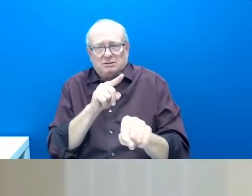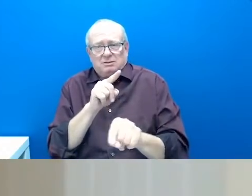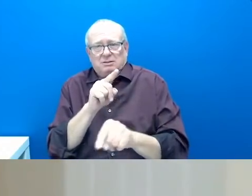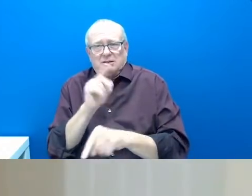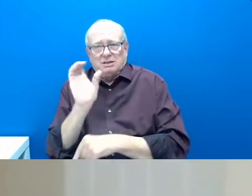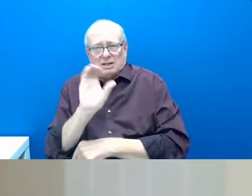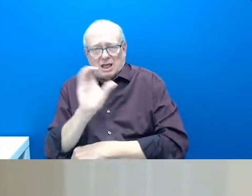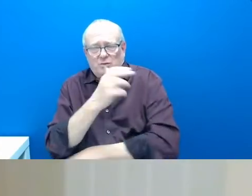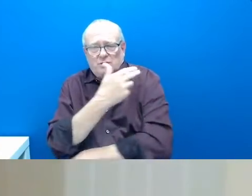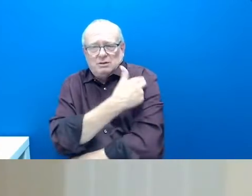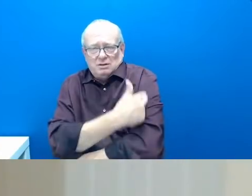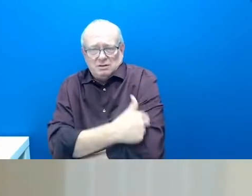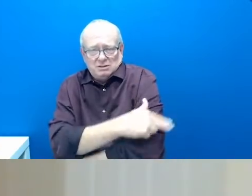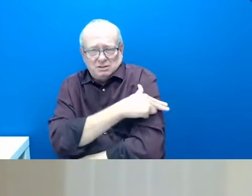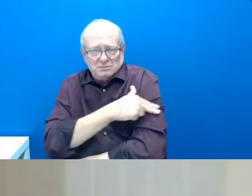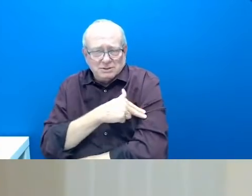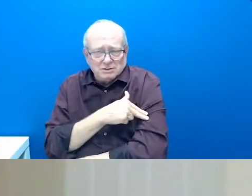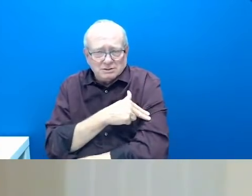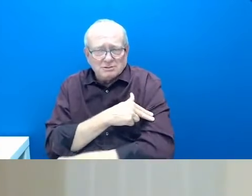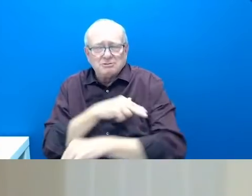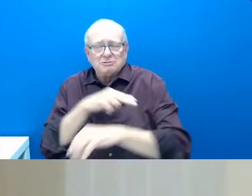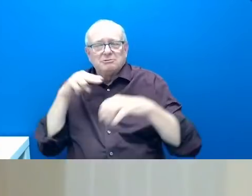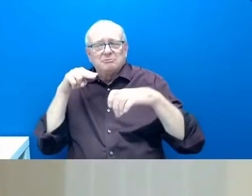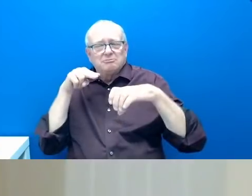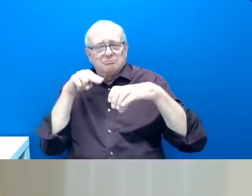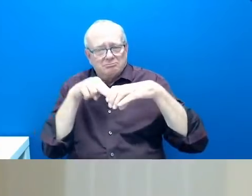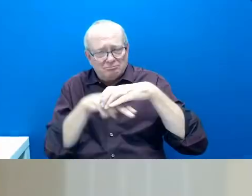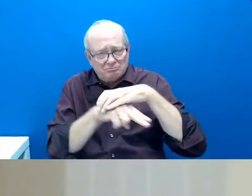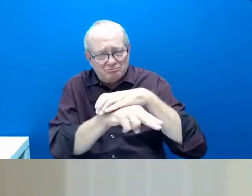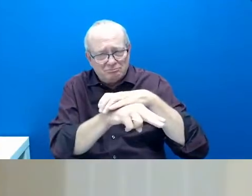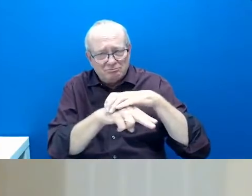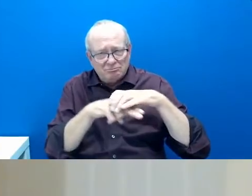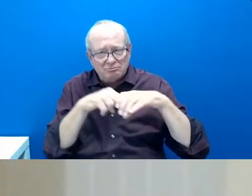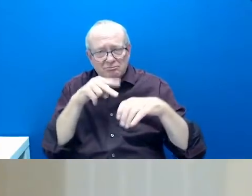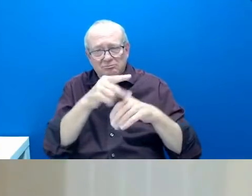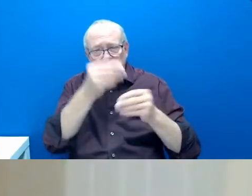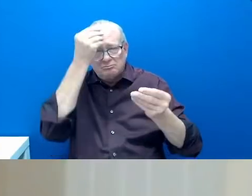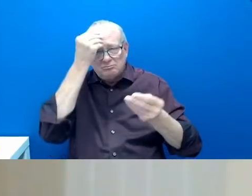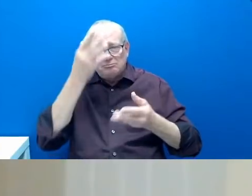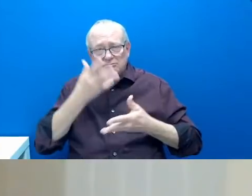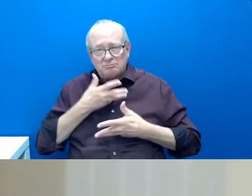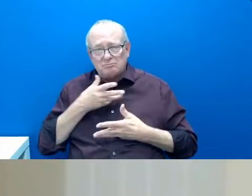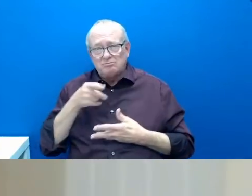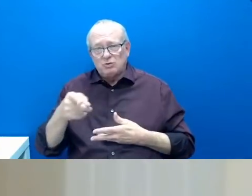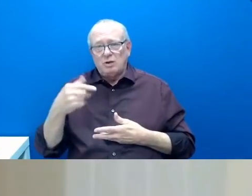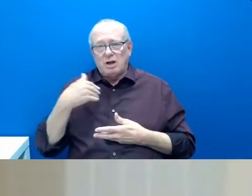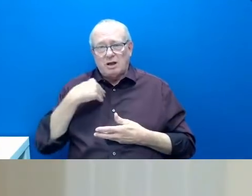I got a CT scan done, and they told me I had a brain tumor.